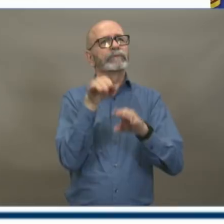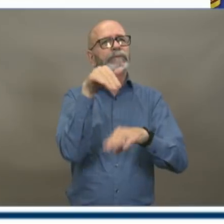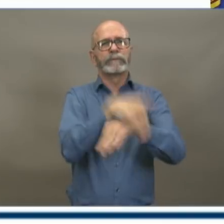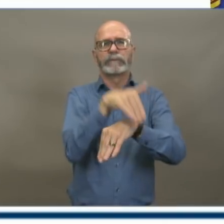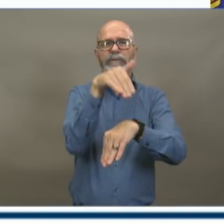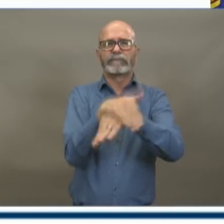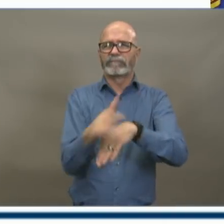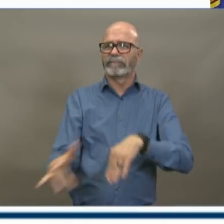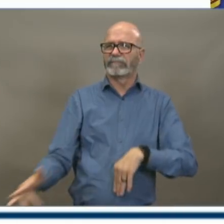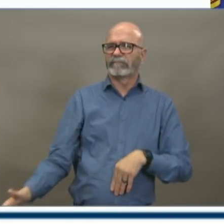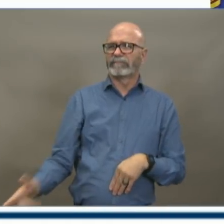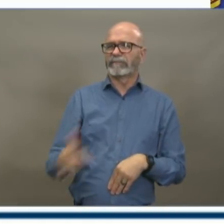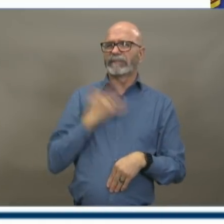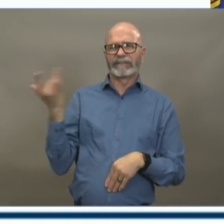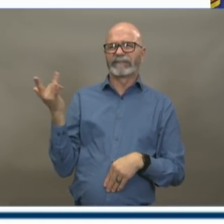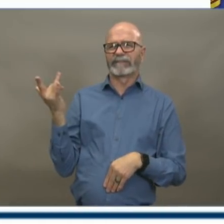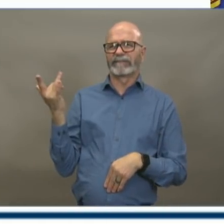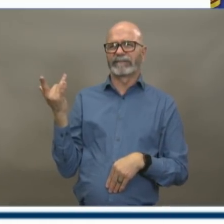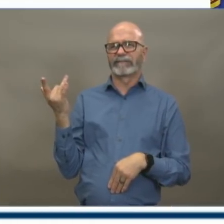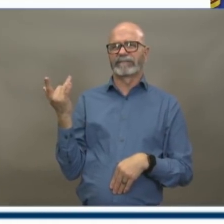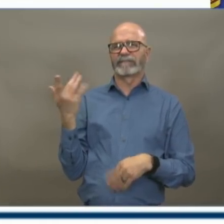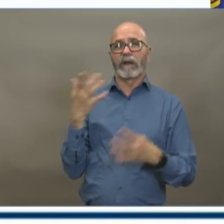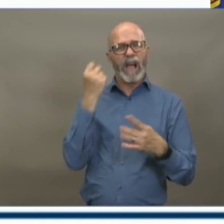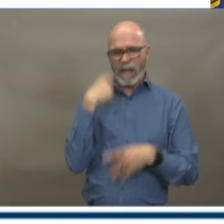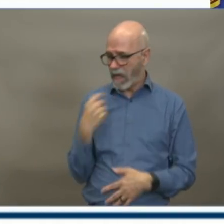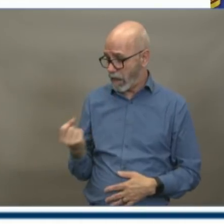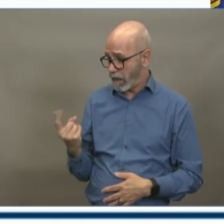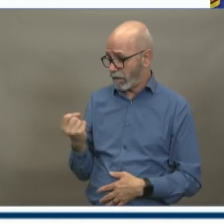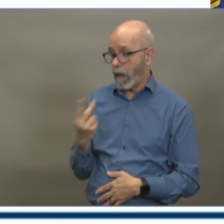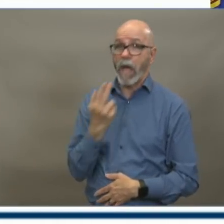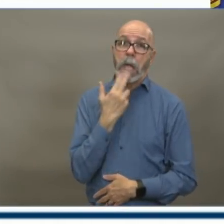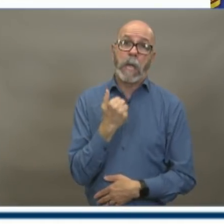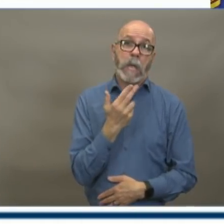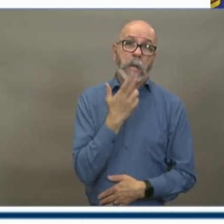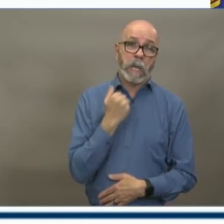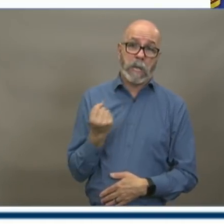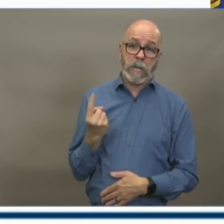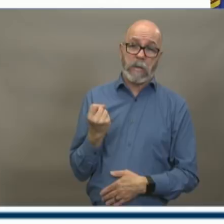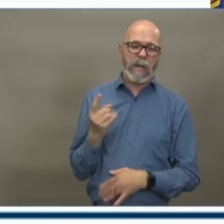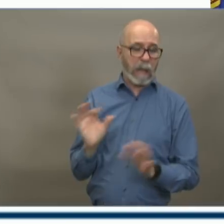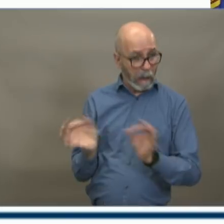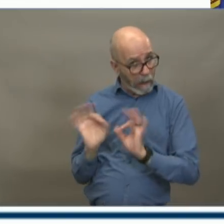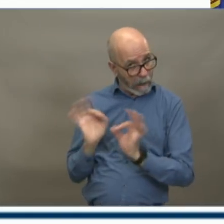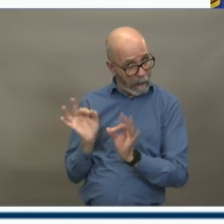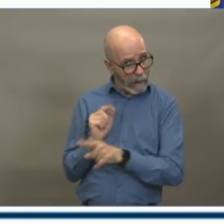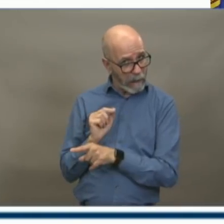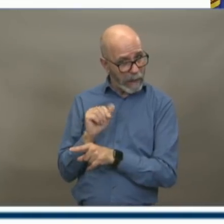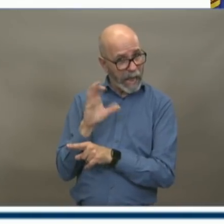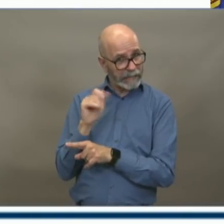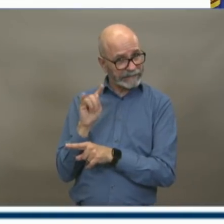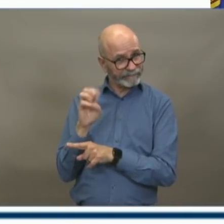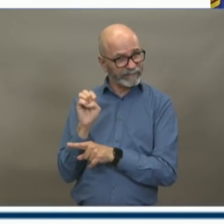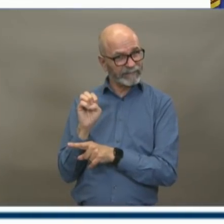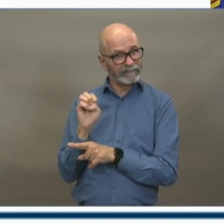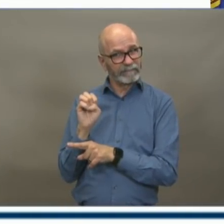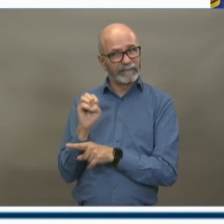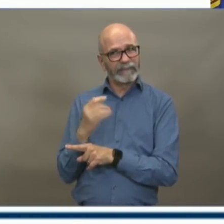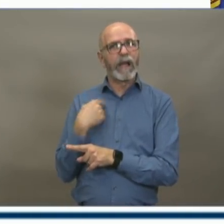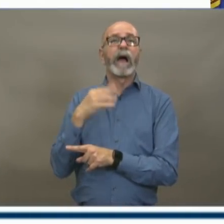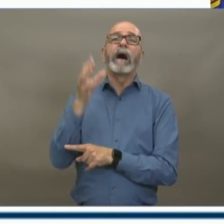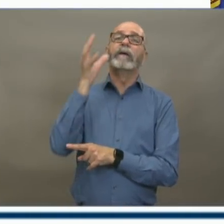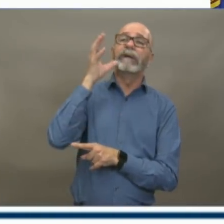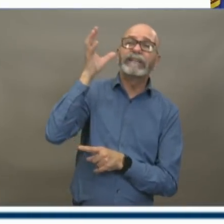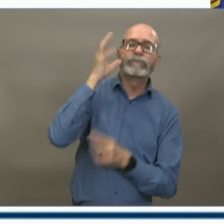active cases, is that concern still there? And the same question for parents not yet being able to watch their children at sports practices and